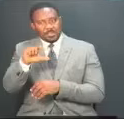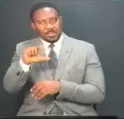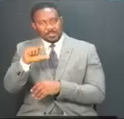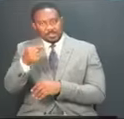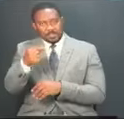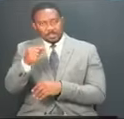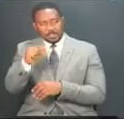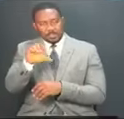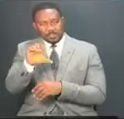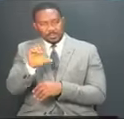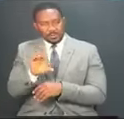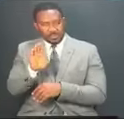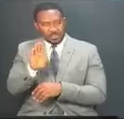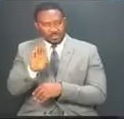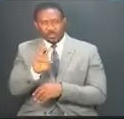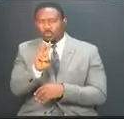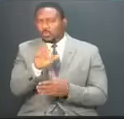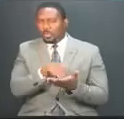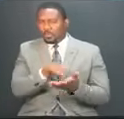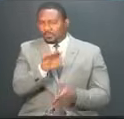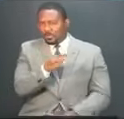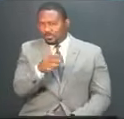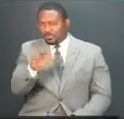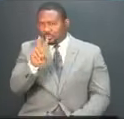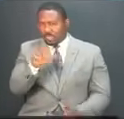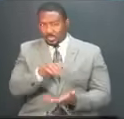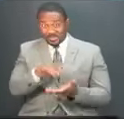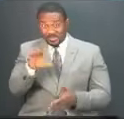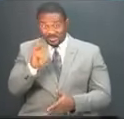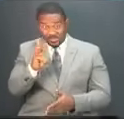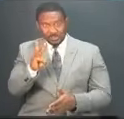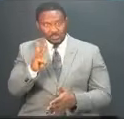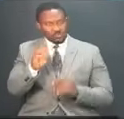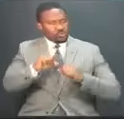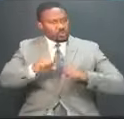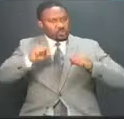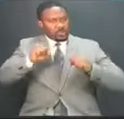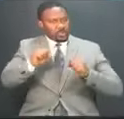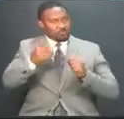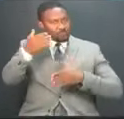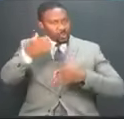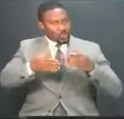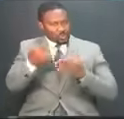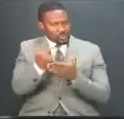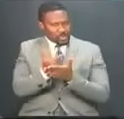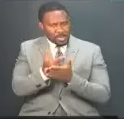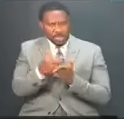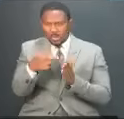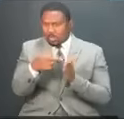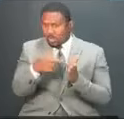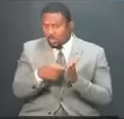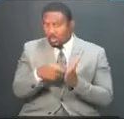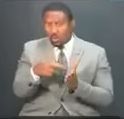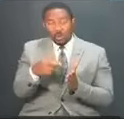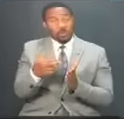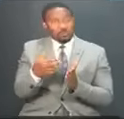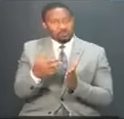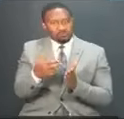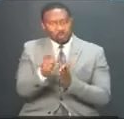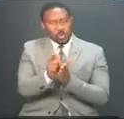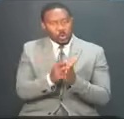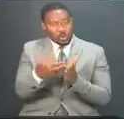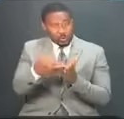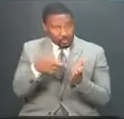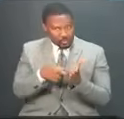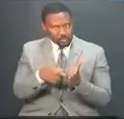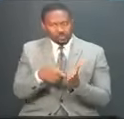2005 to 2006 Supreme Court of Ghana Law Reports on page 288 held that any